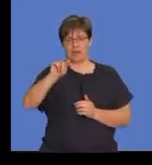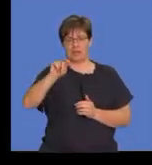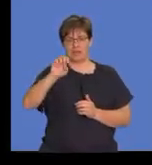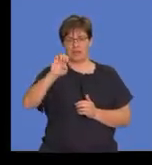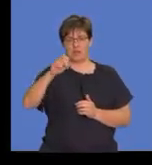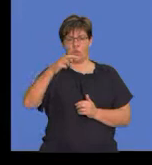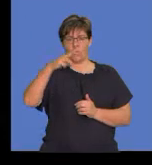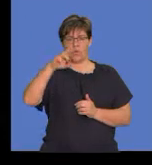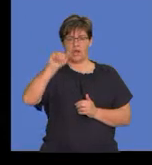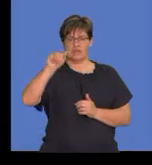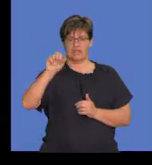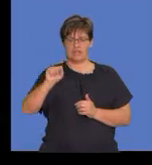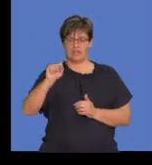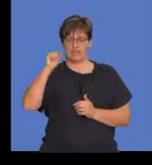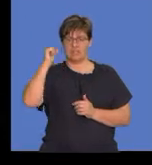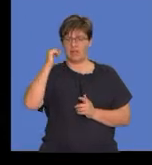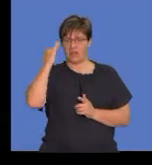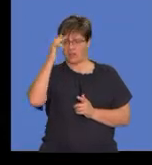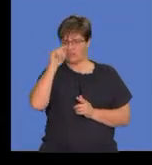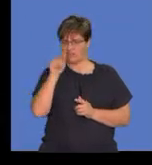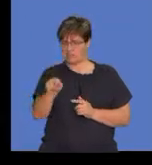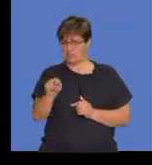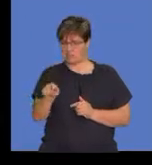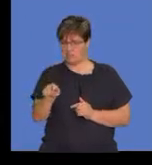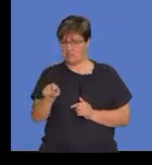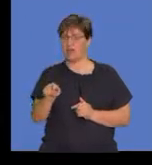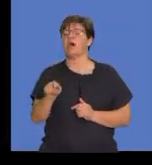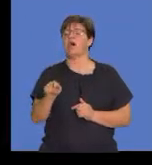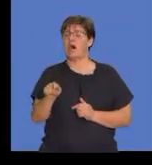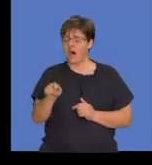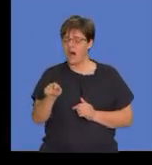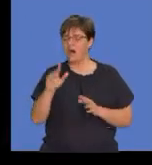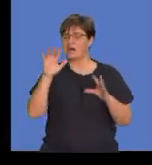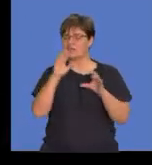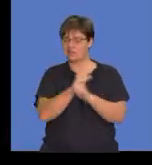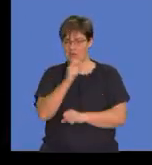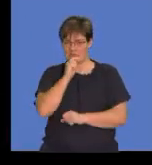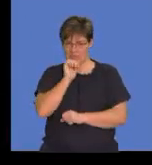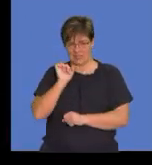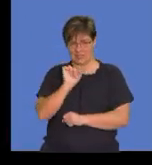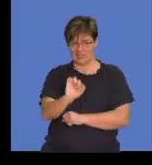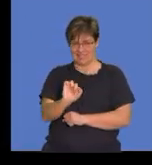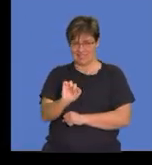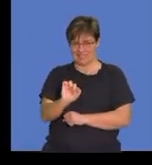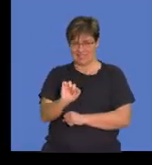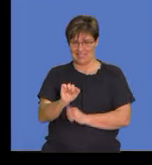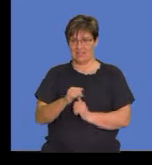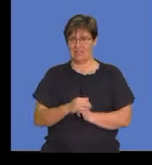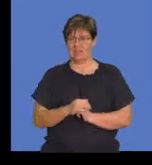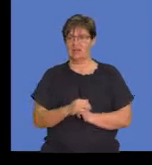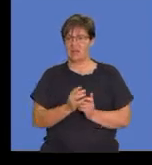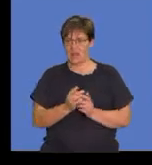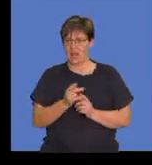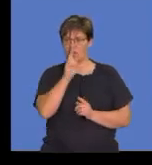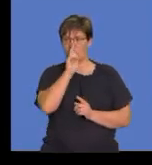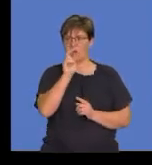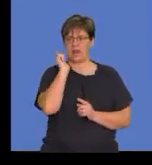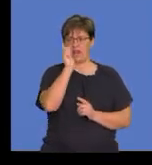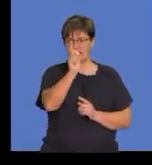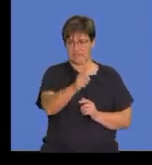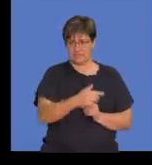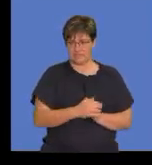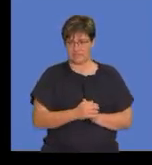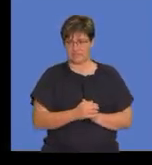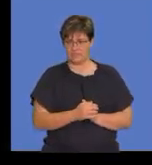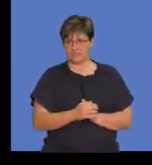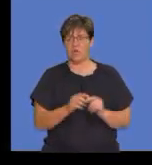of the right-angled triangle, we can use the theorem of Pythagoras, which we'll look at a later stage. Then